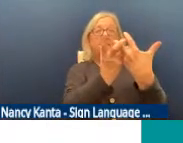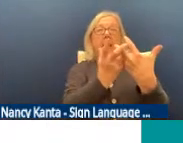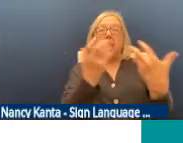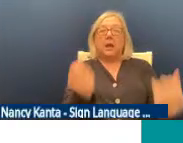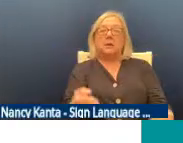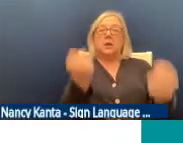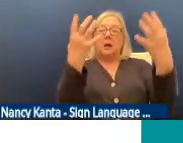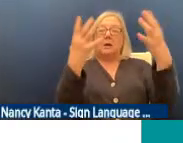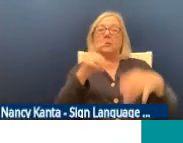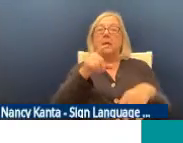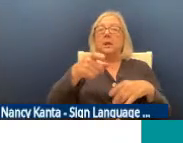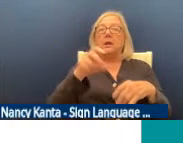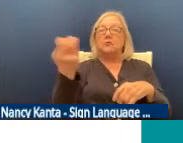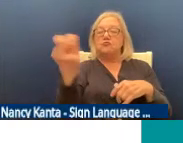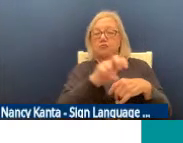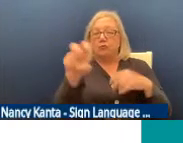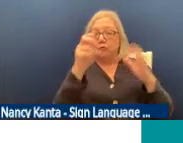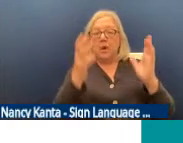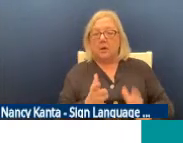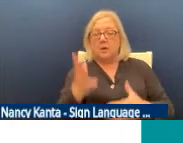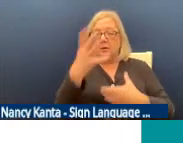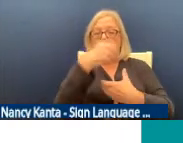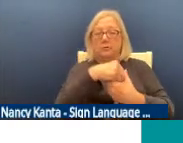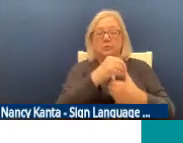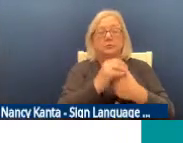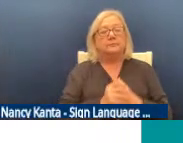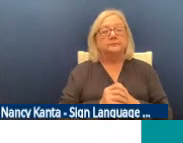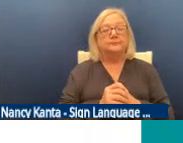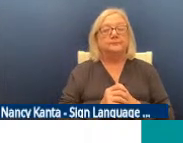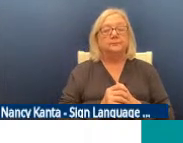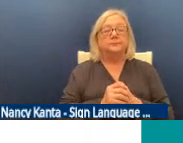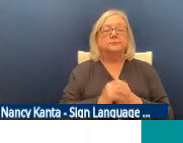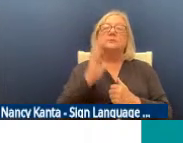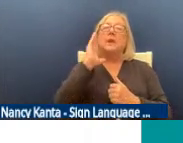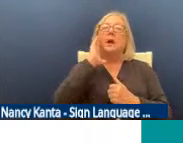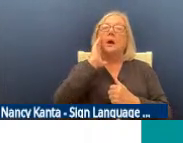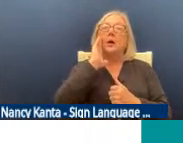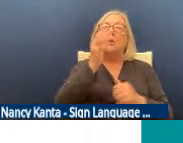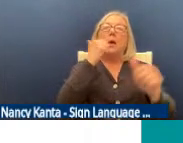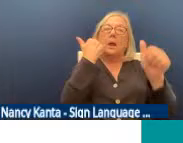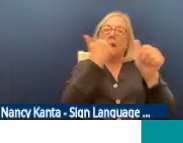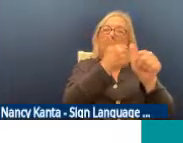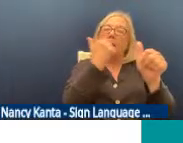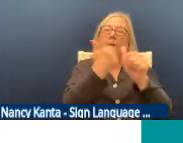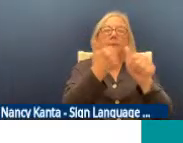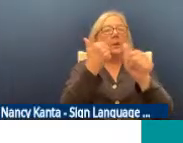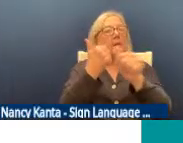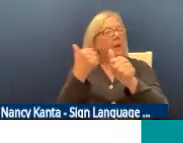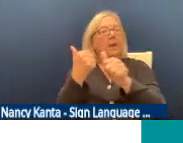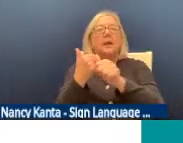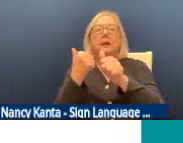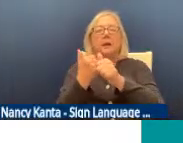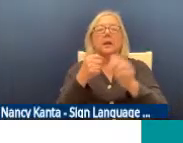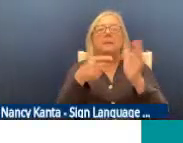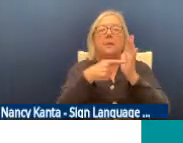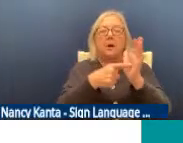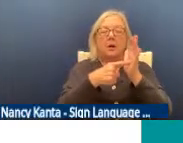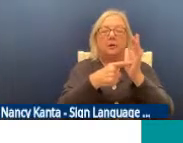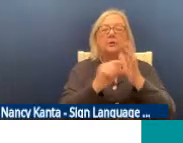O&M. We're going to continue to update these models. We submit for ratings 2 more times during the